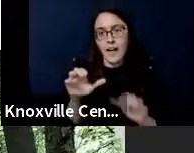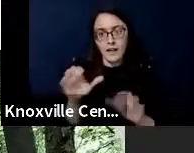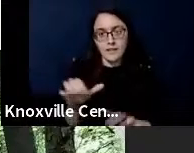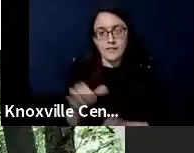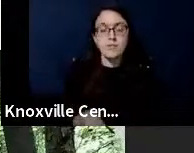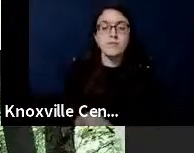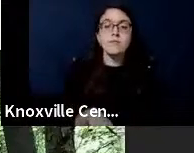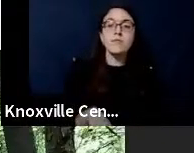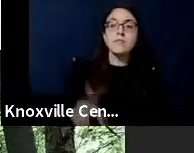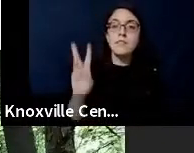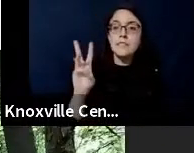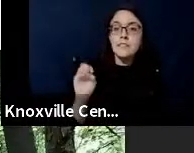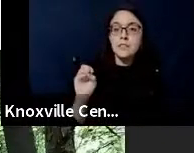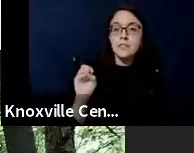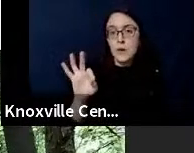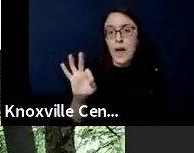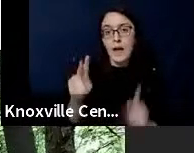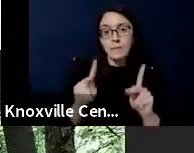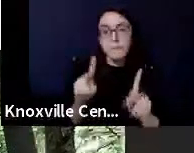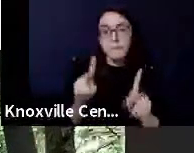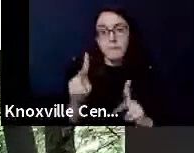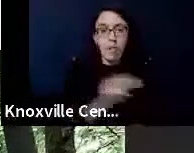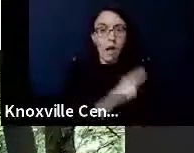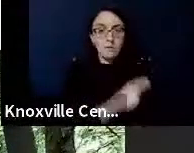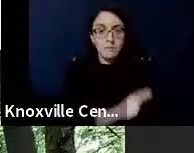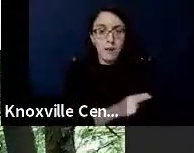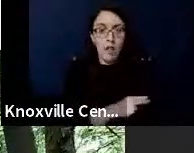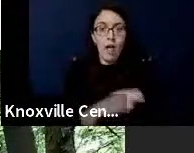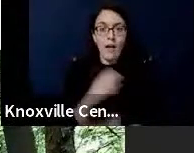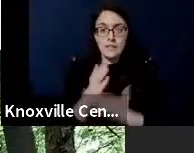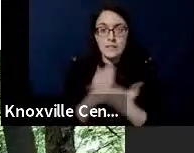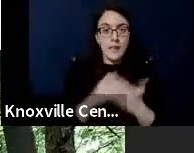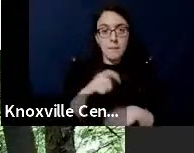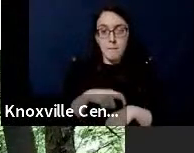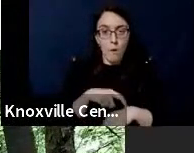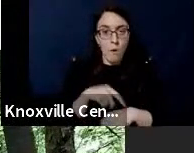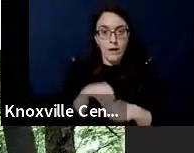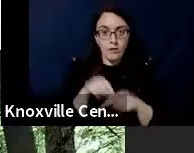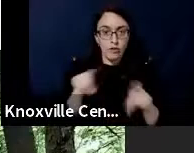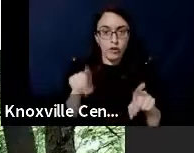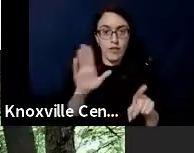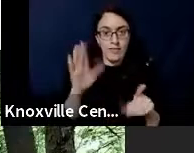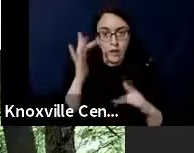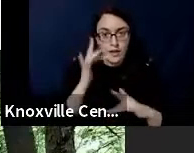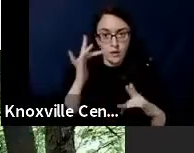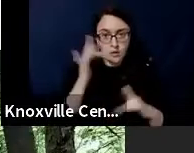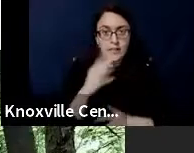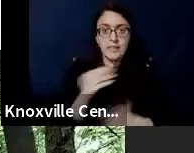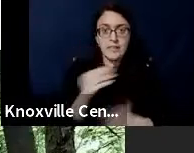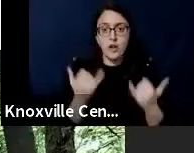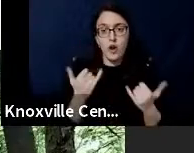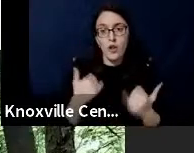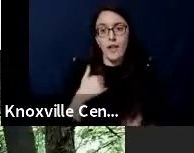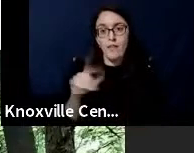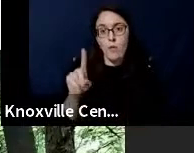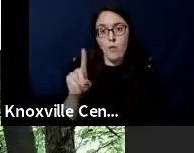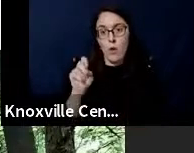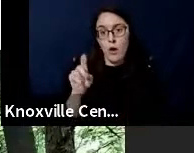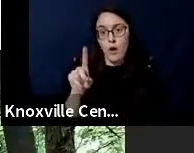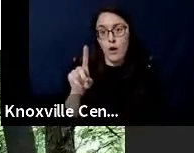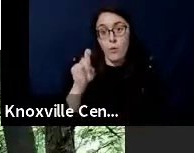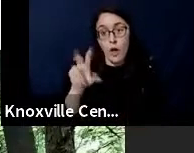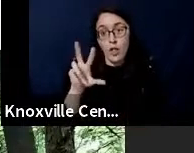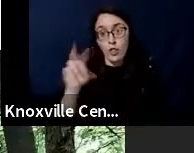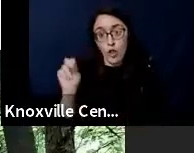609 individuals have been hospitalized at some point in their illness. And currently we have 130 Knox County residents in the